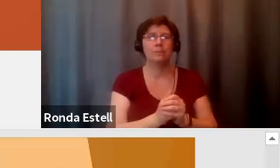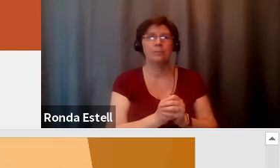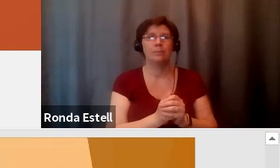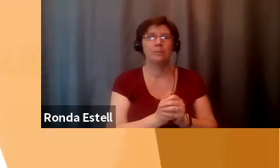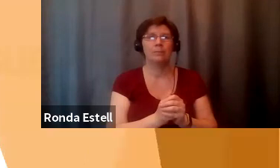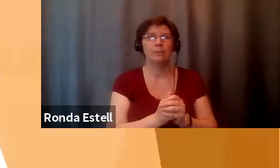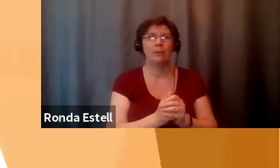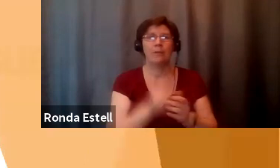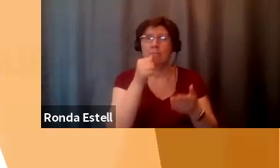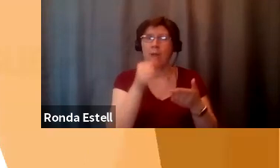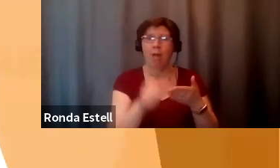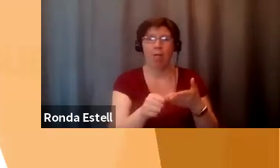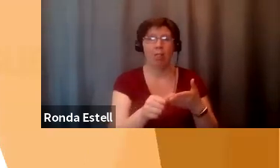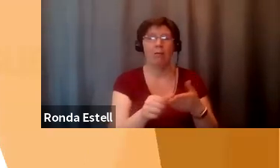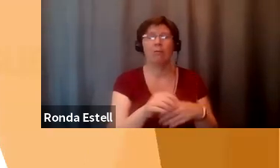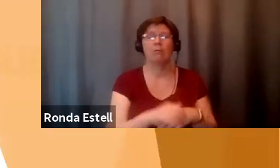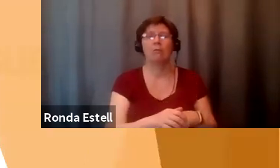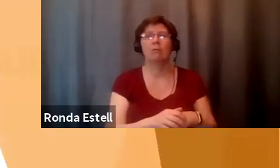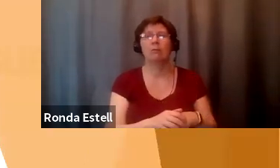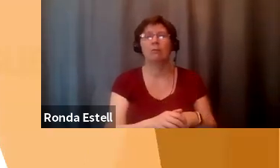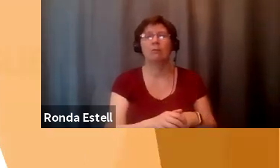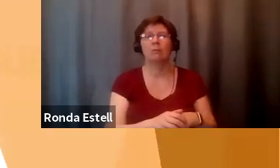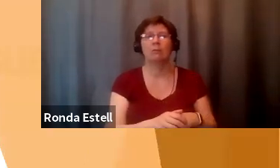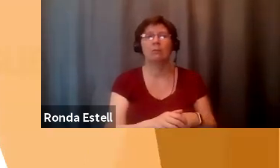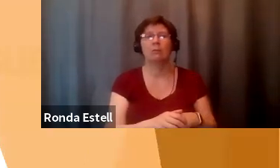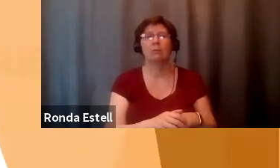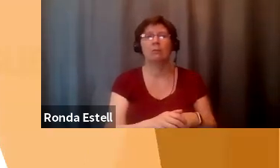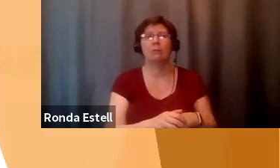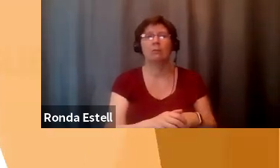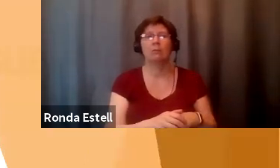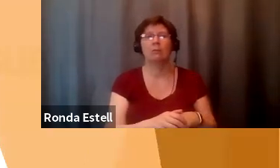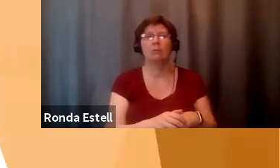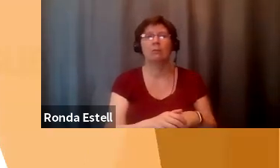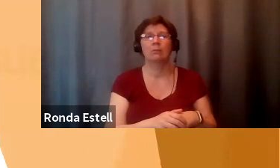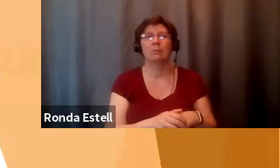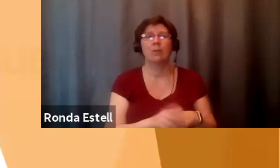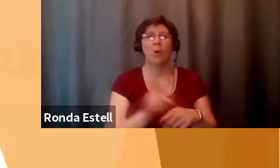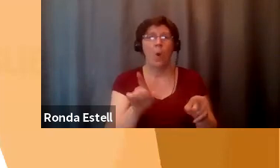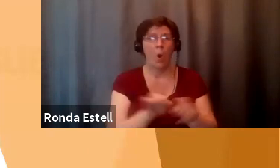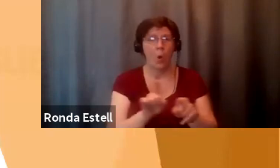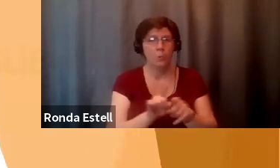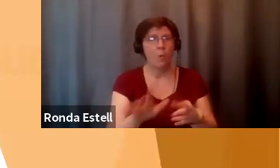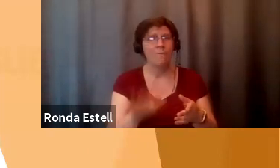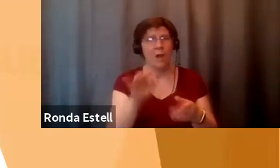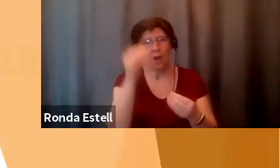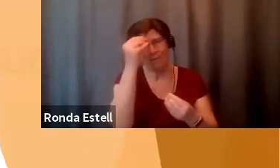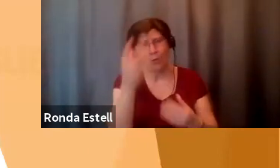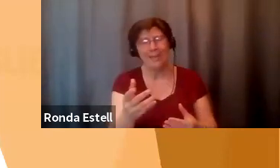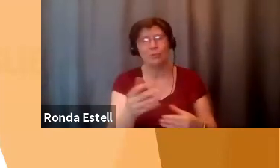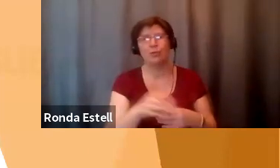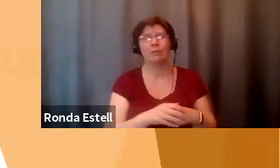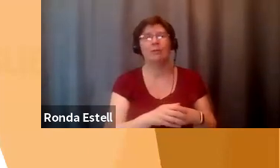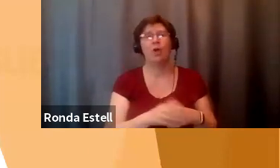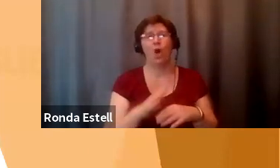and mail. You can also find out information on